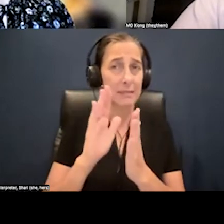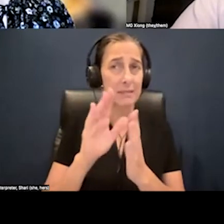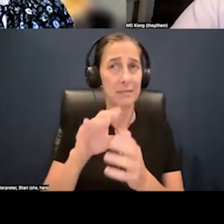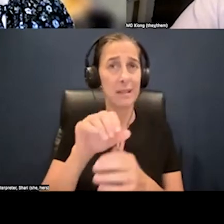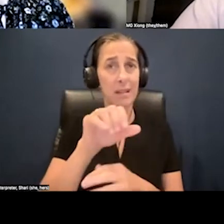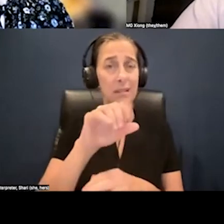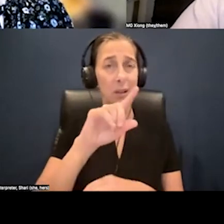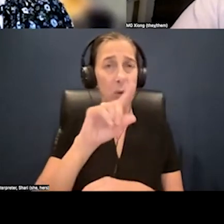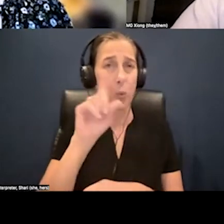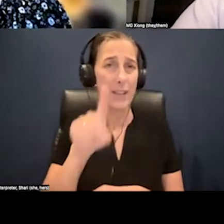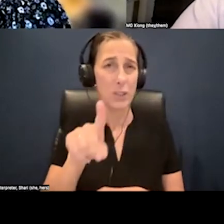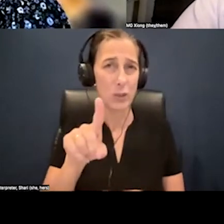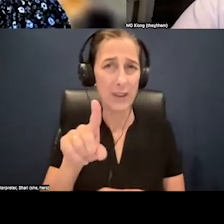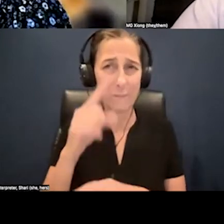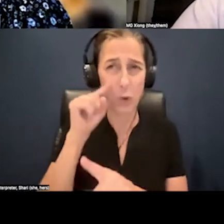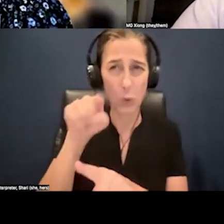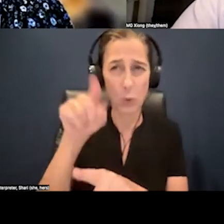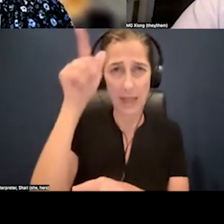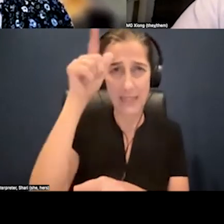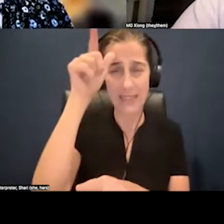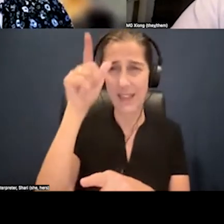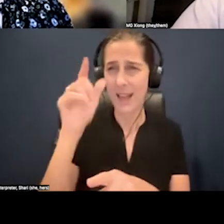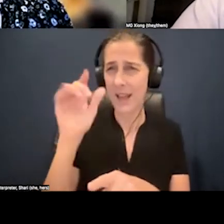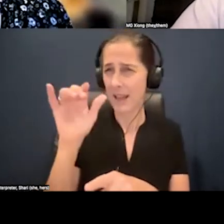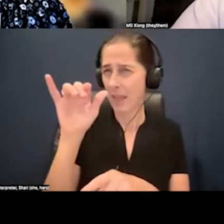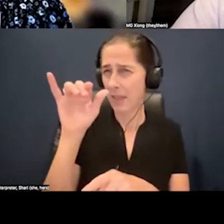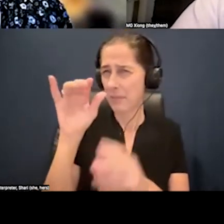that question usually come around? Because,